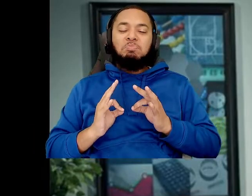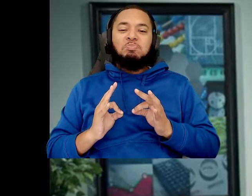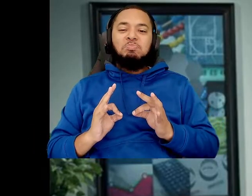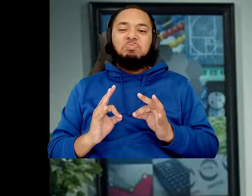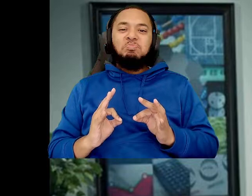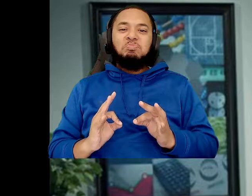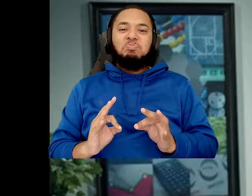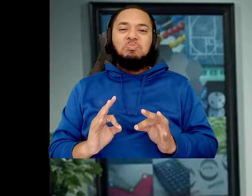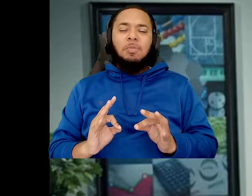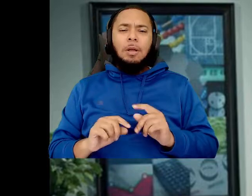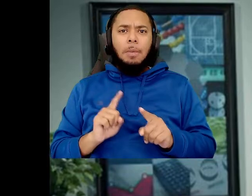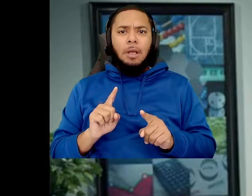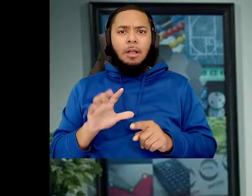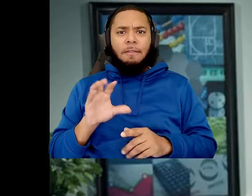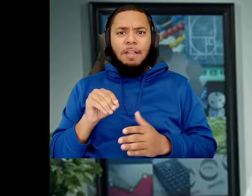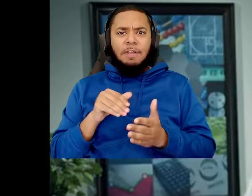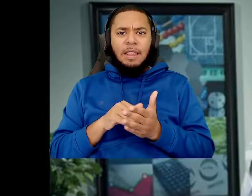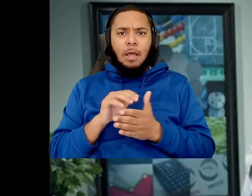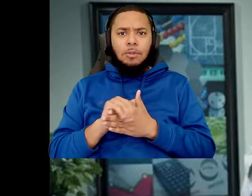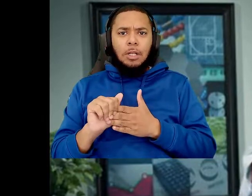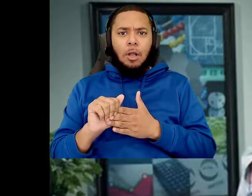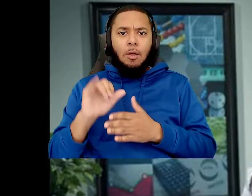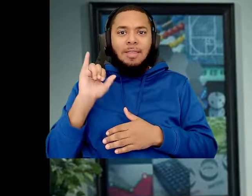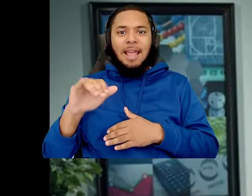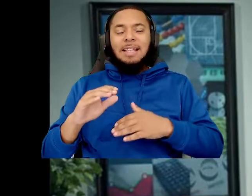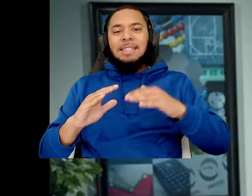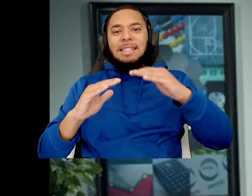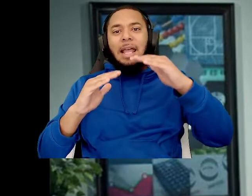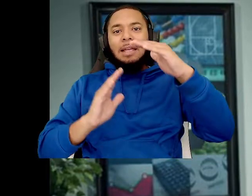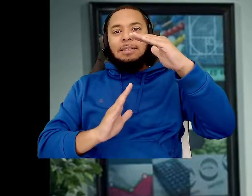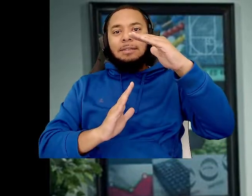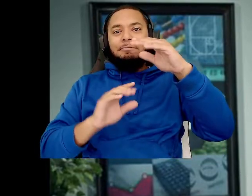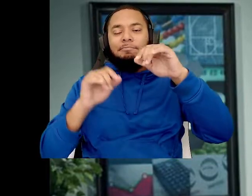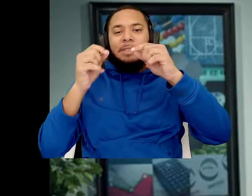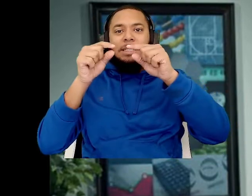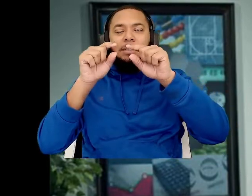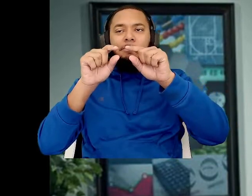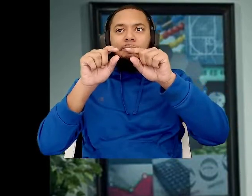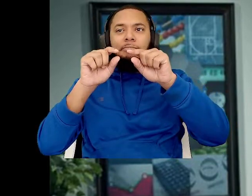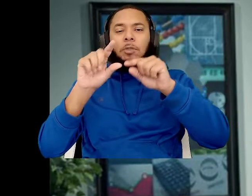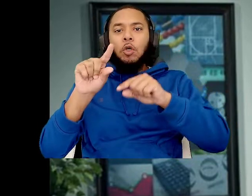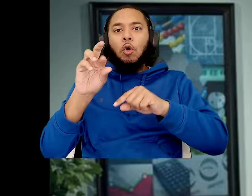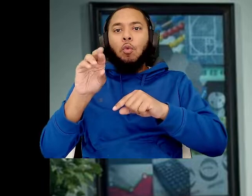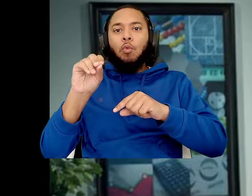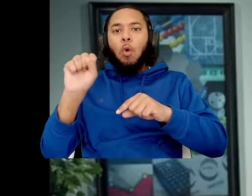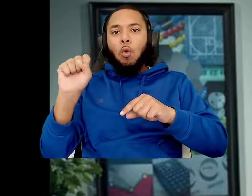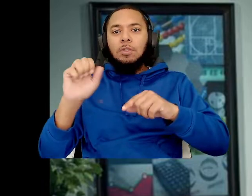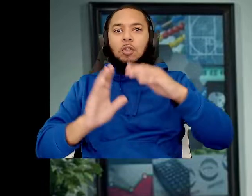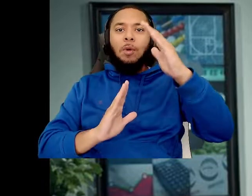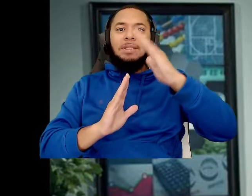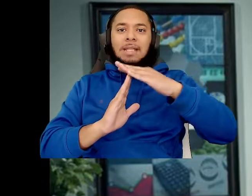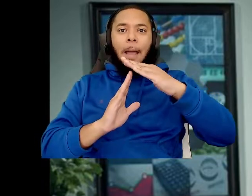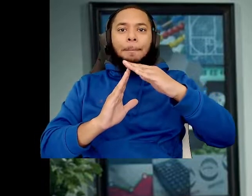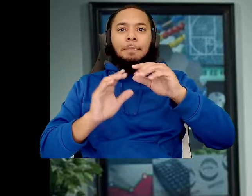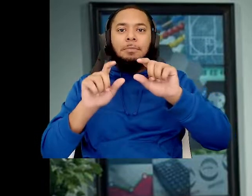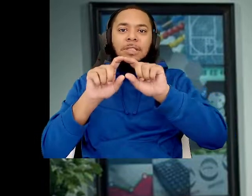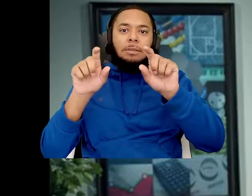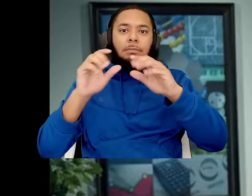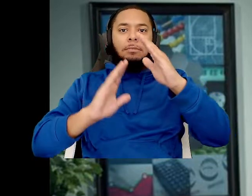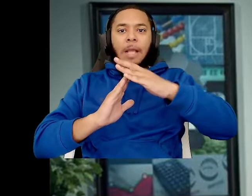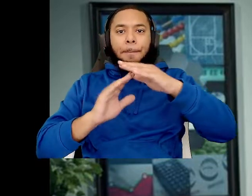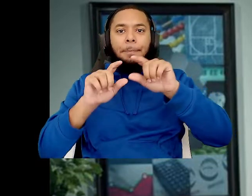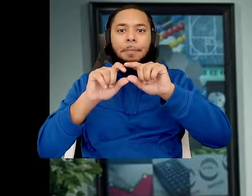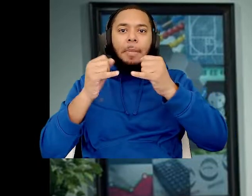that $50,000 is known as a top line or gross number. Yeah, just like